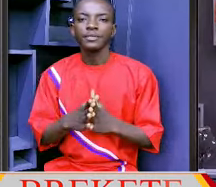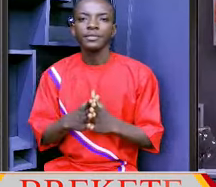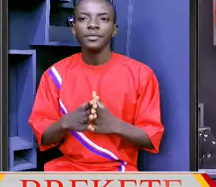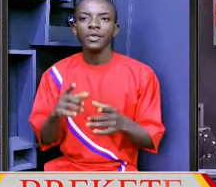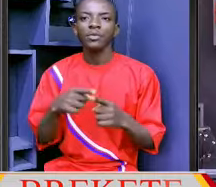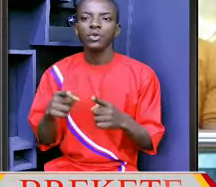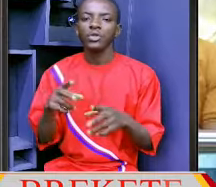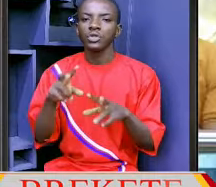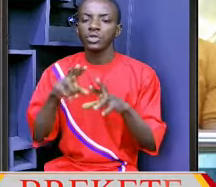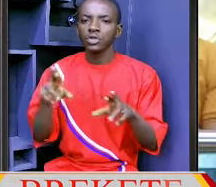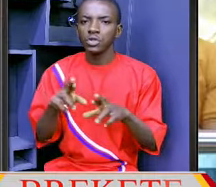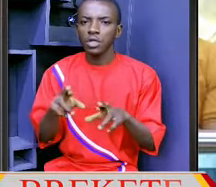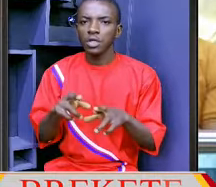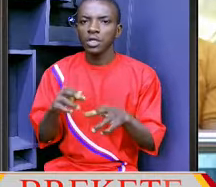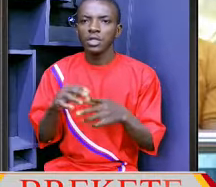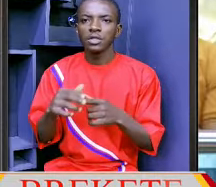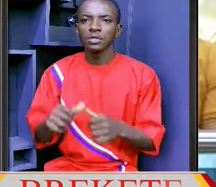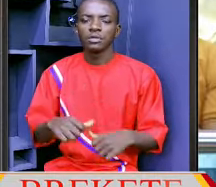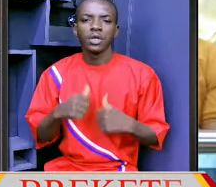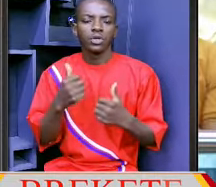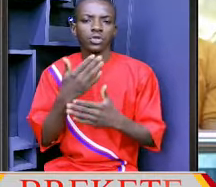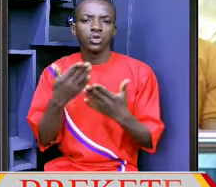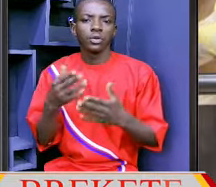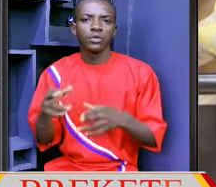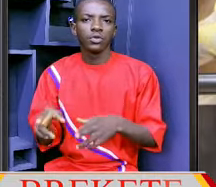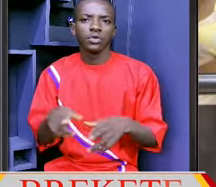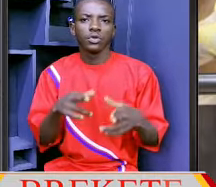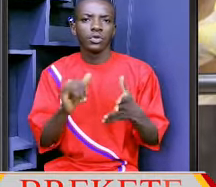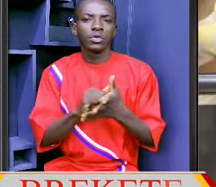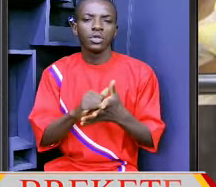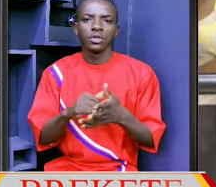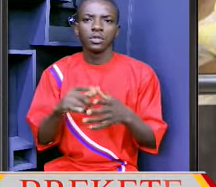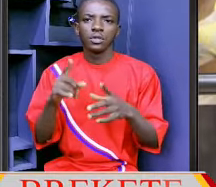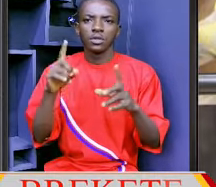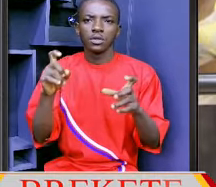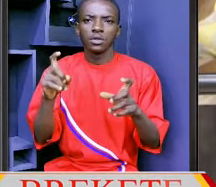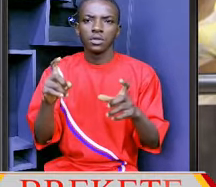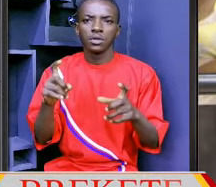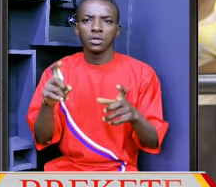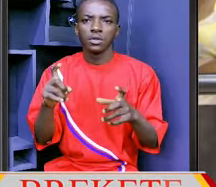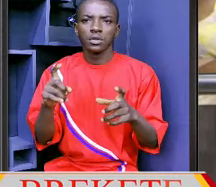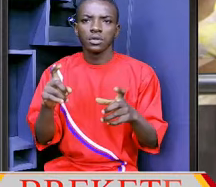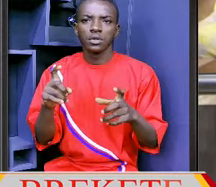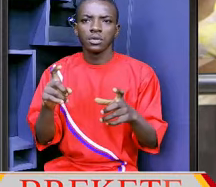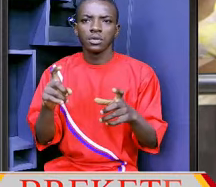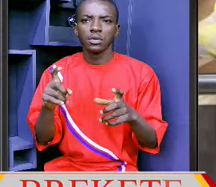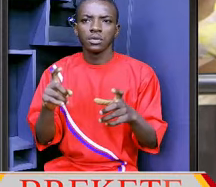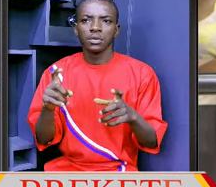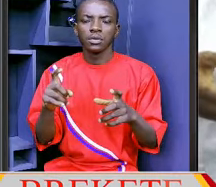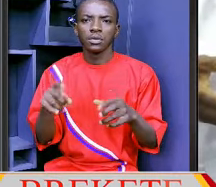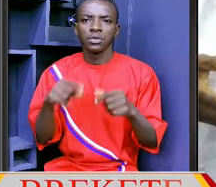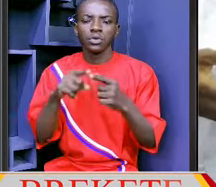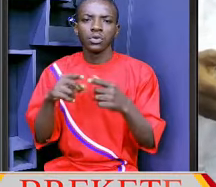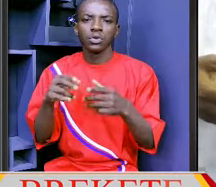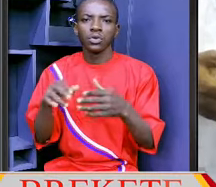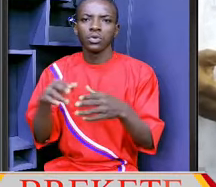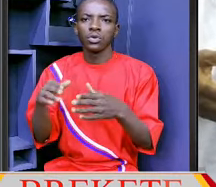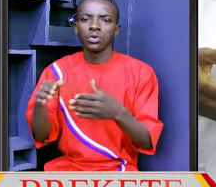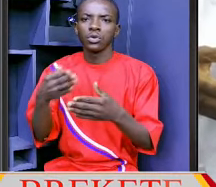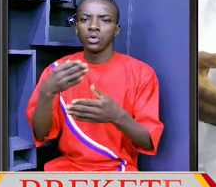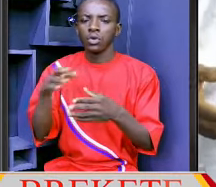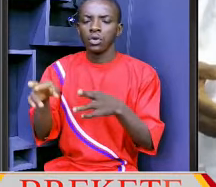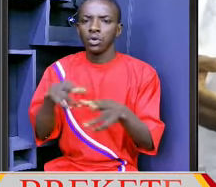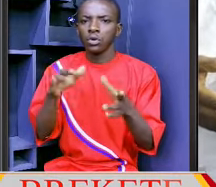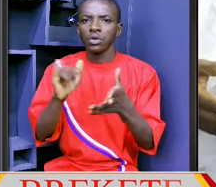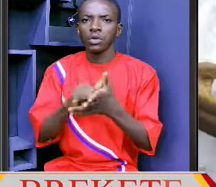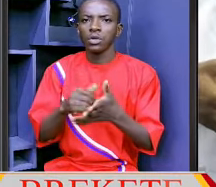But you suppose check in priorities. Some of the roads where they scrape, the roads still good. Excellent. Go to the roads way bad. You're